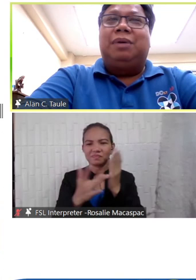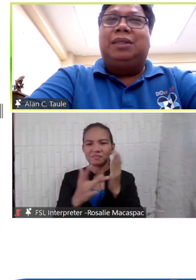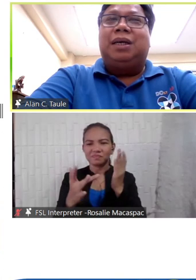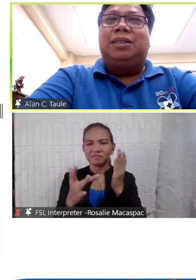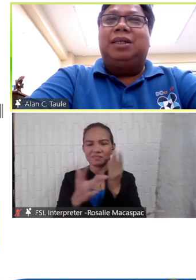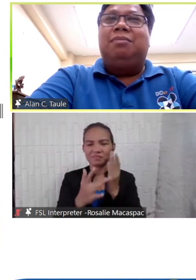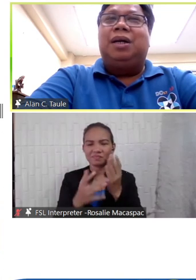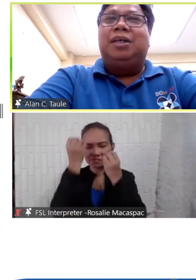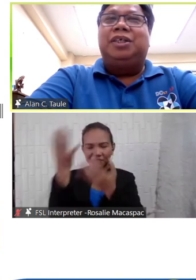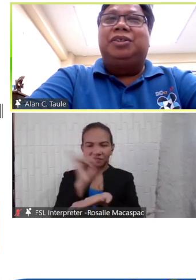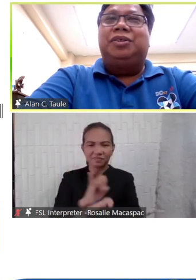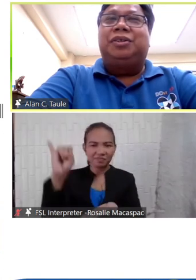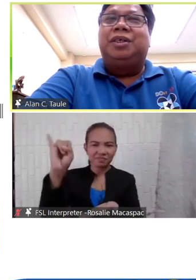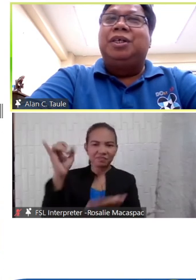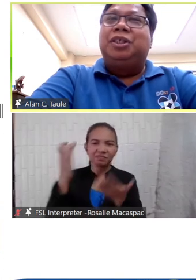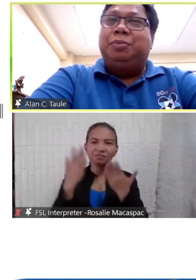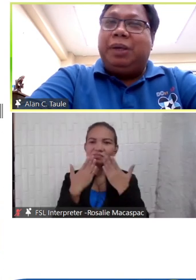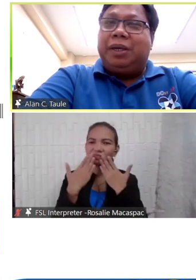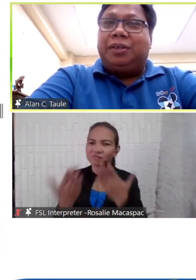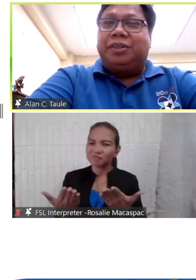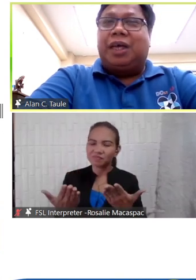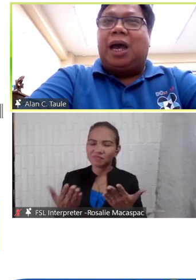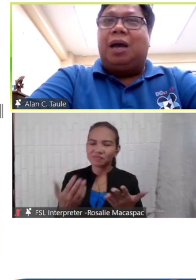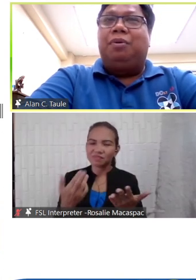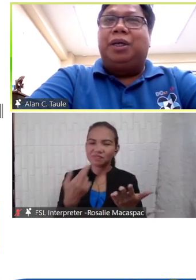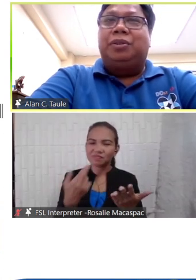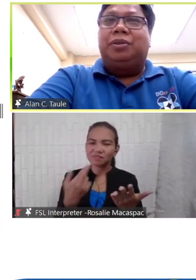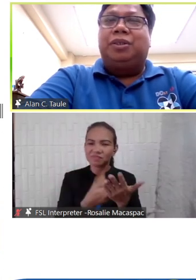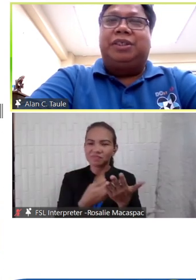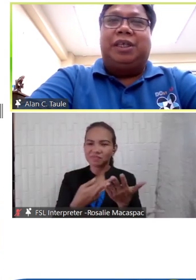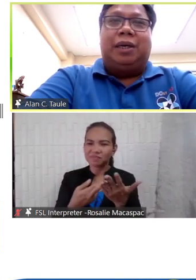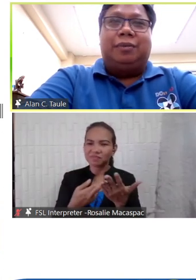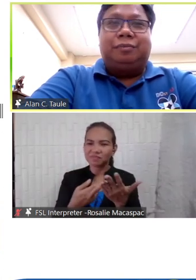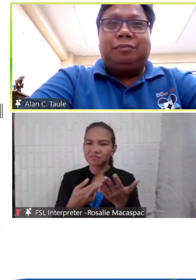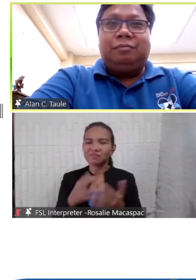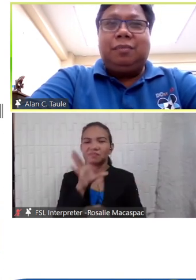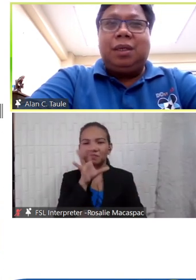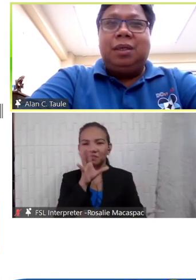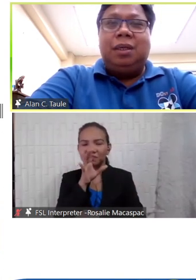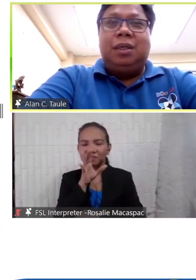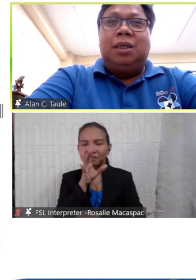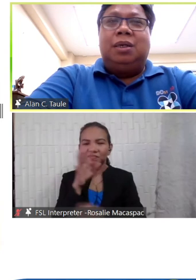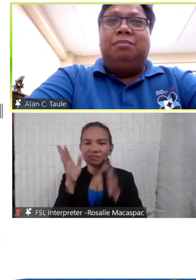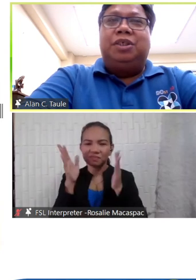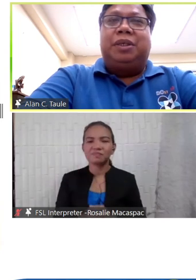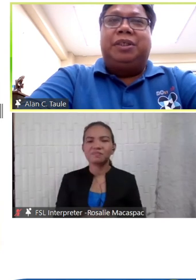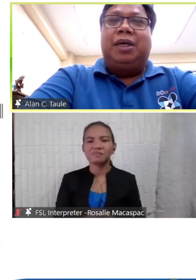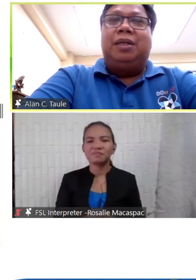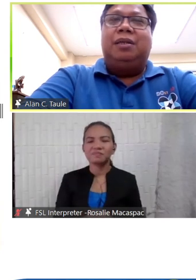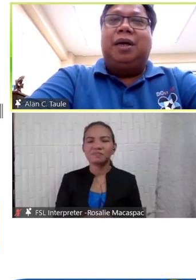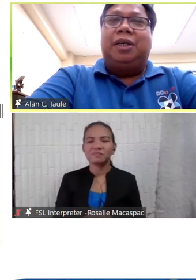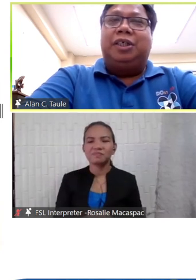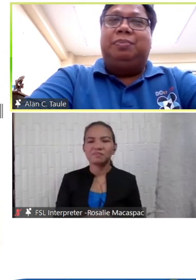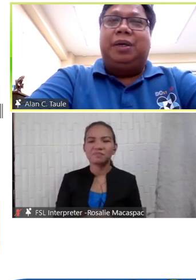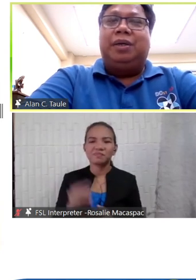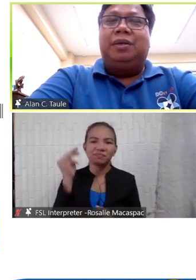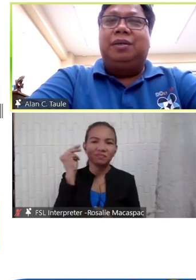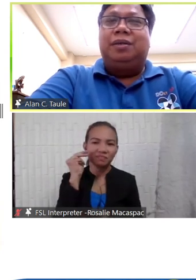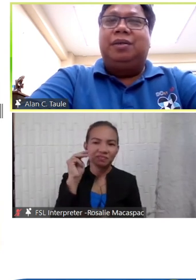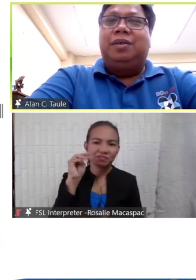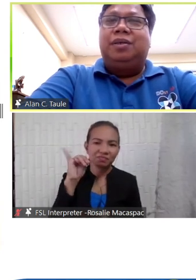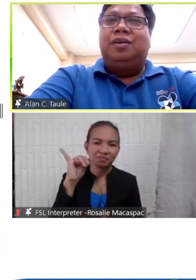pong pasalamatan ang mga resource speakers sa hapong ito na sina Ms. Michelle